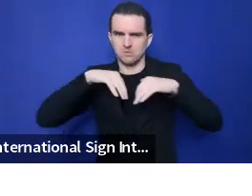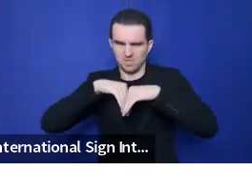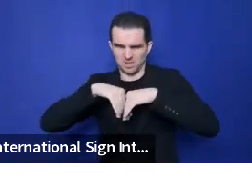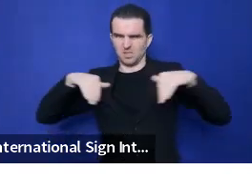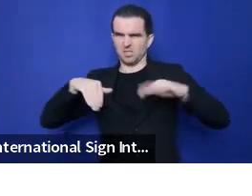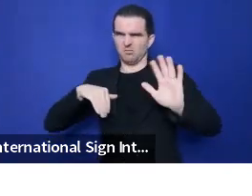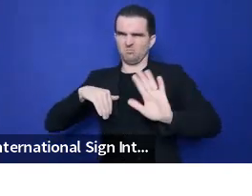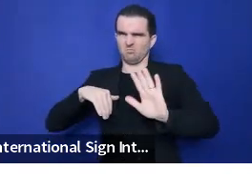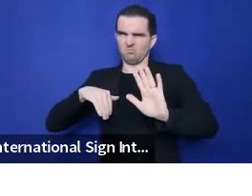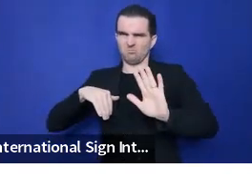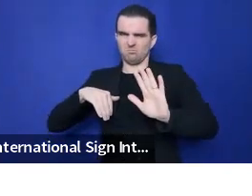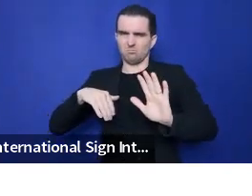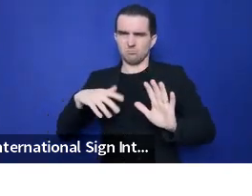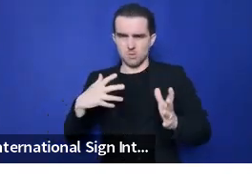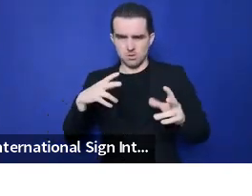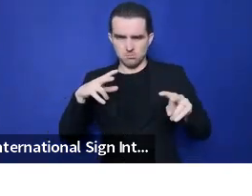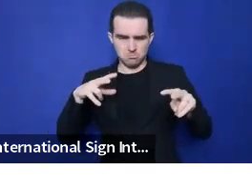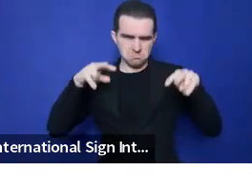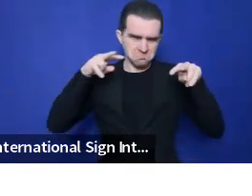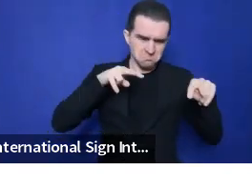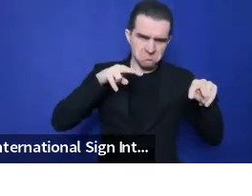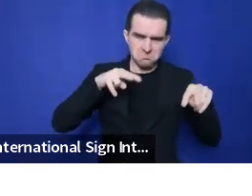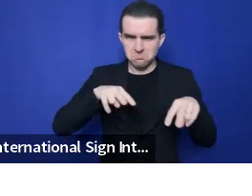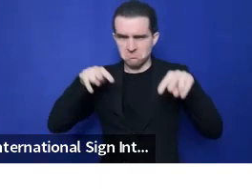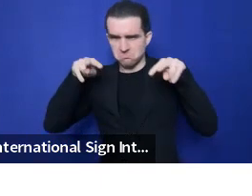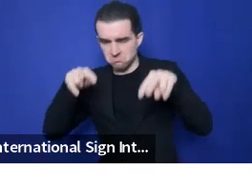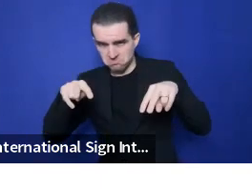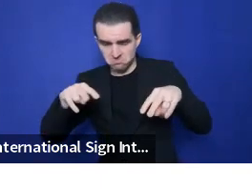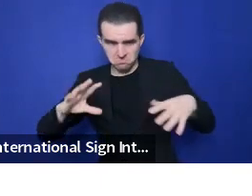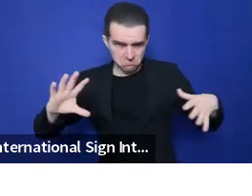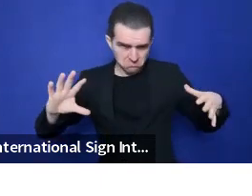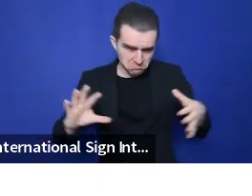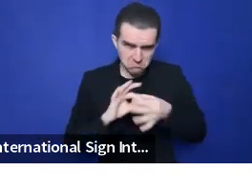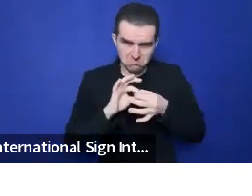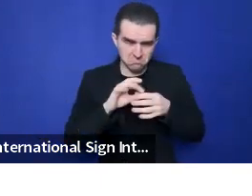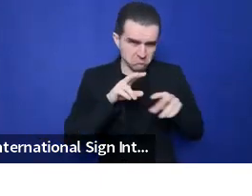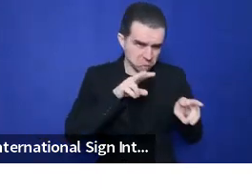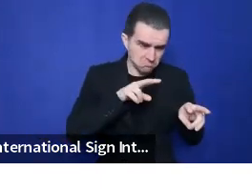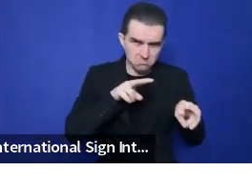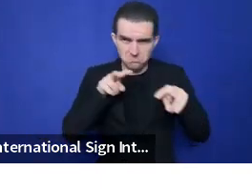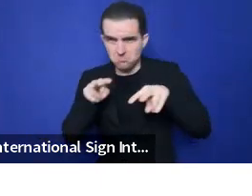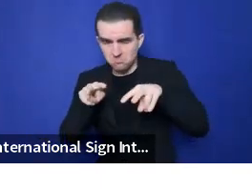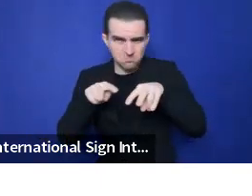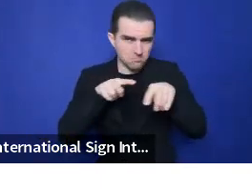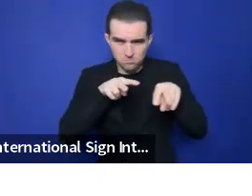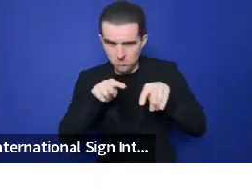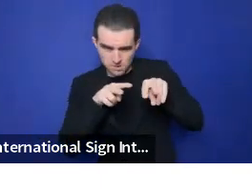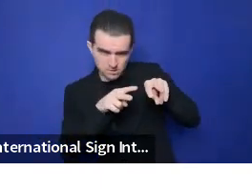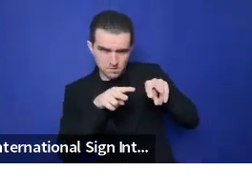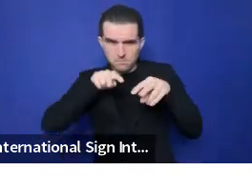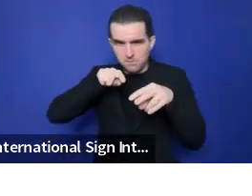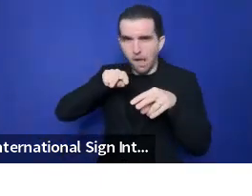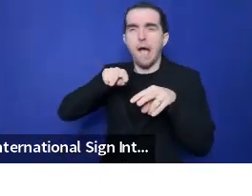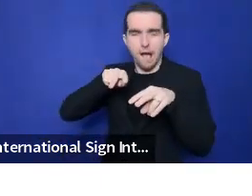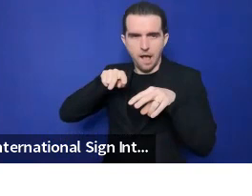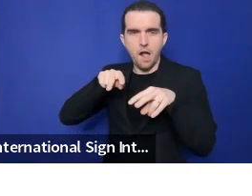on the percentage of people at different ages in Brazil, so these are data for Brazil, who are defined one